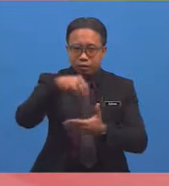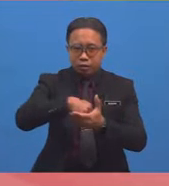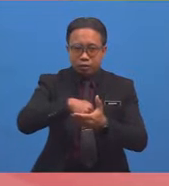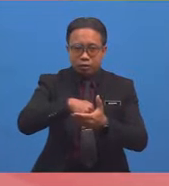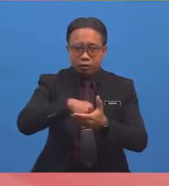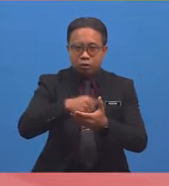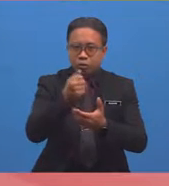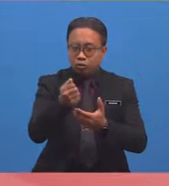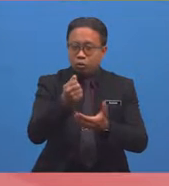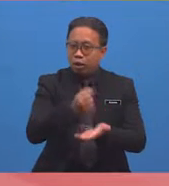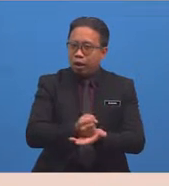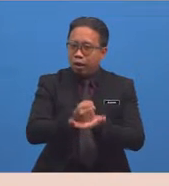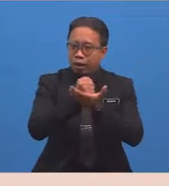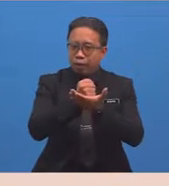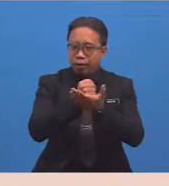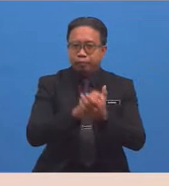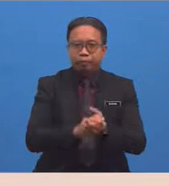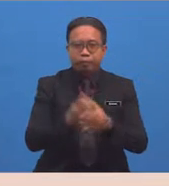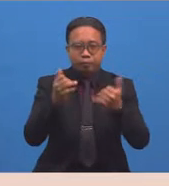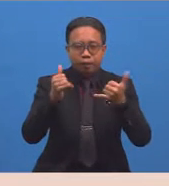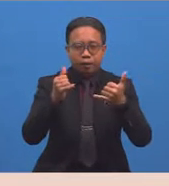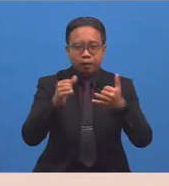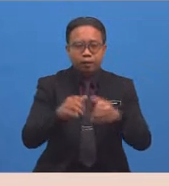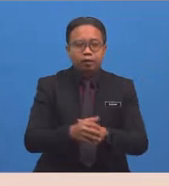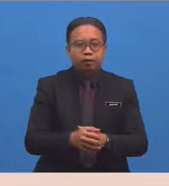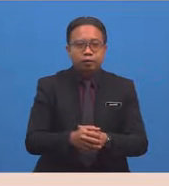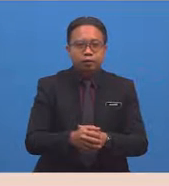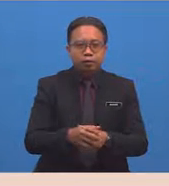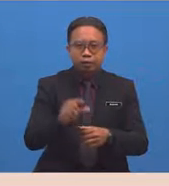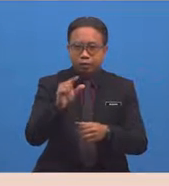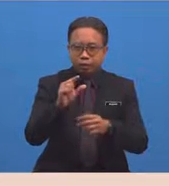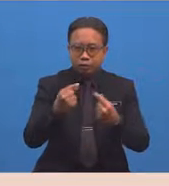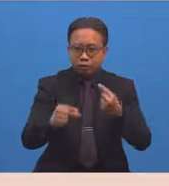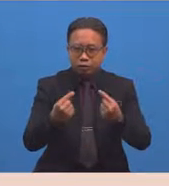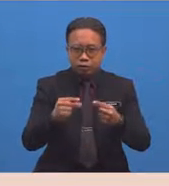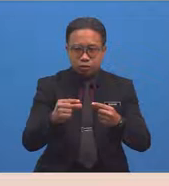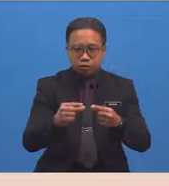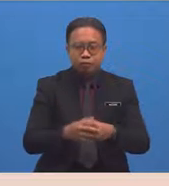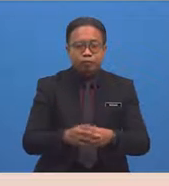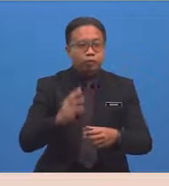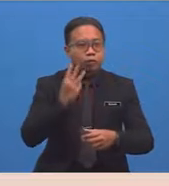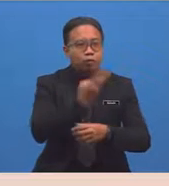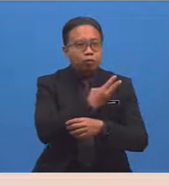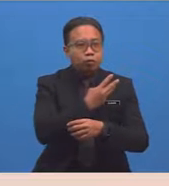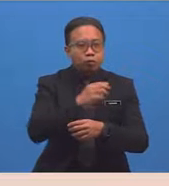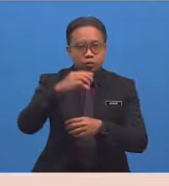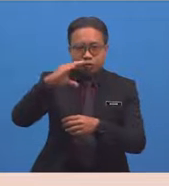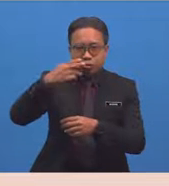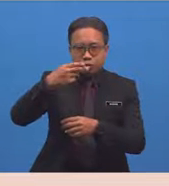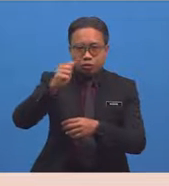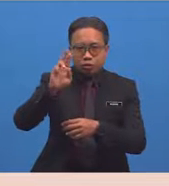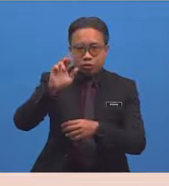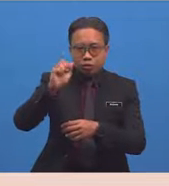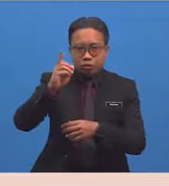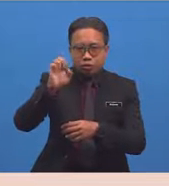segment, you are going to help us play a game of charades. Really? Okay, yes, we're going to be playing a game of charades